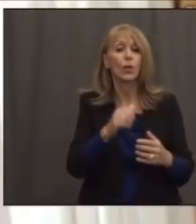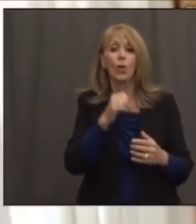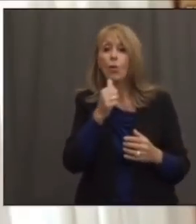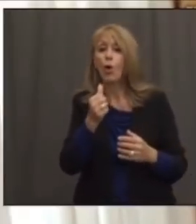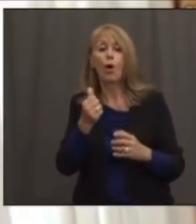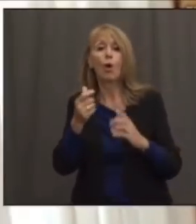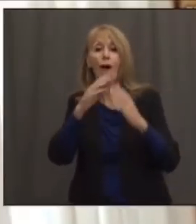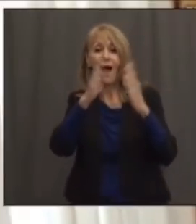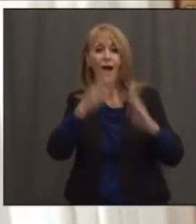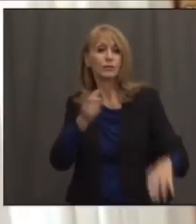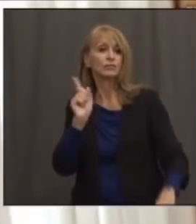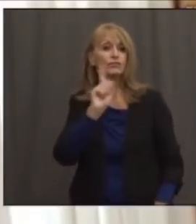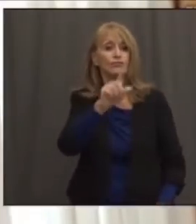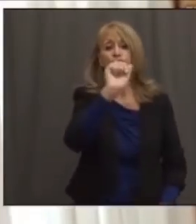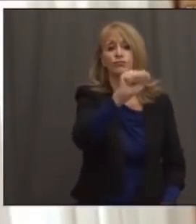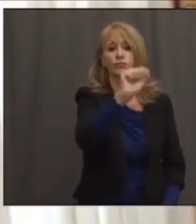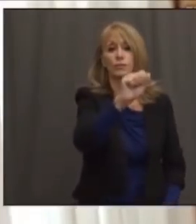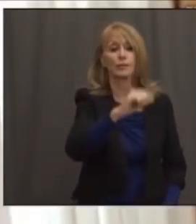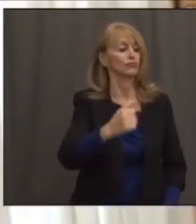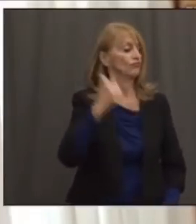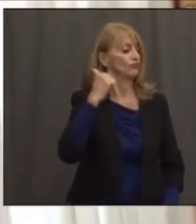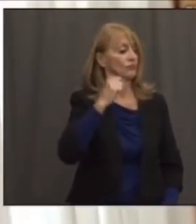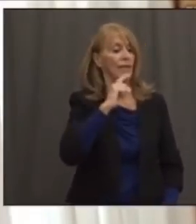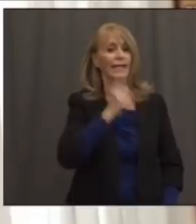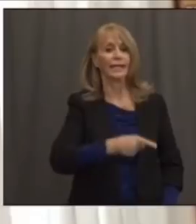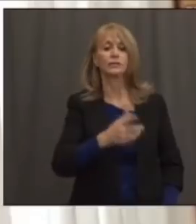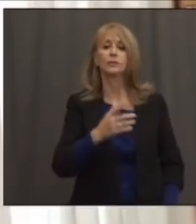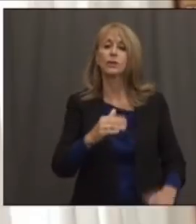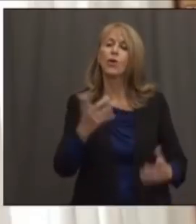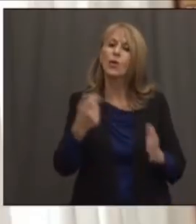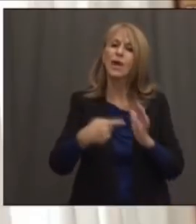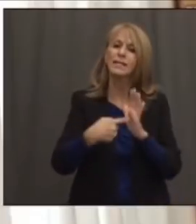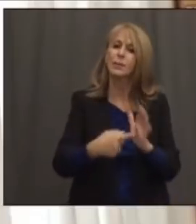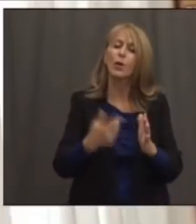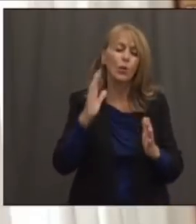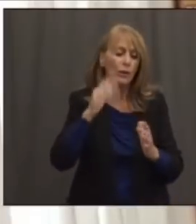door to door. And we're starting to see some early results from that. So it's just an example. We're